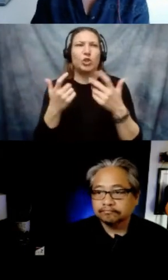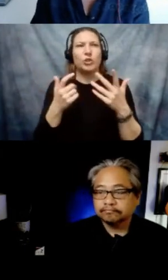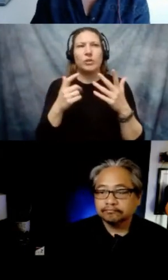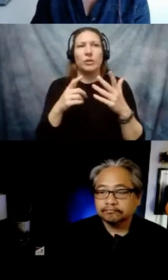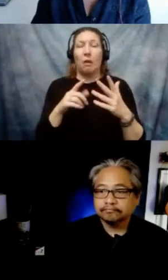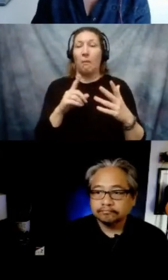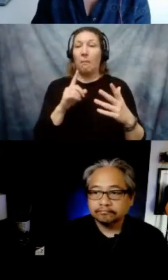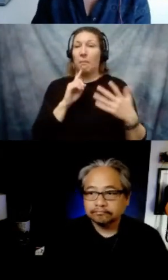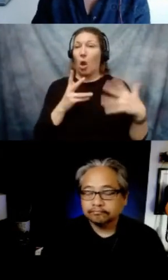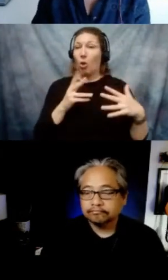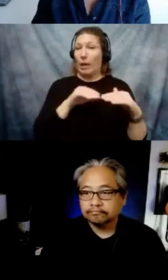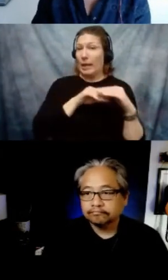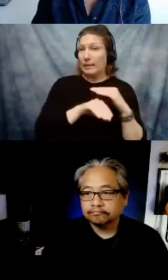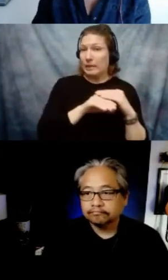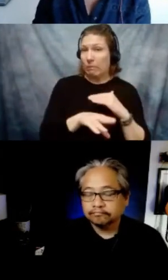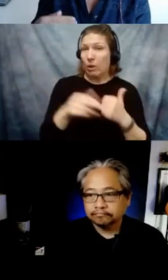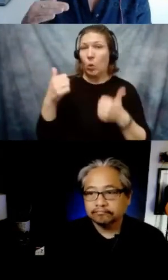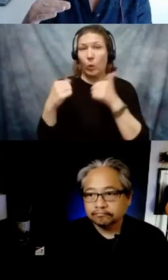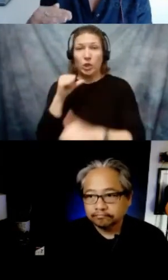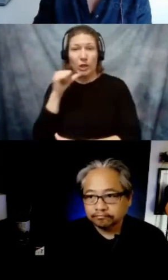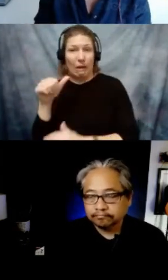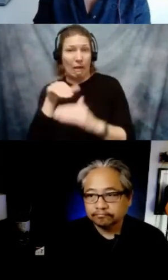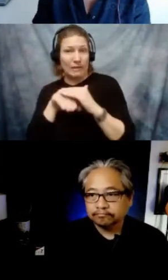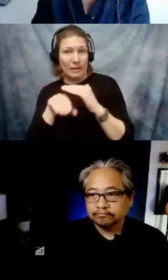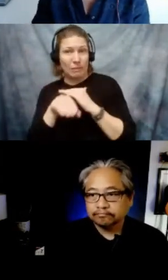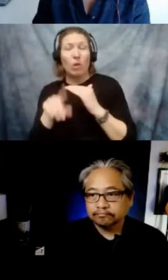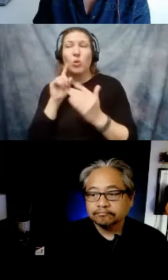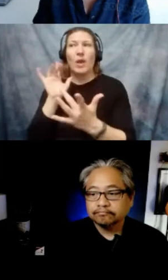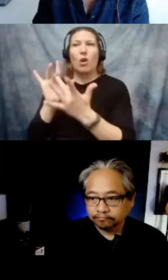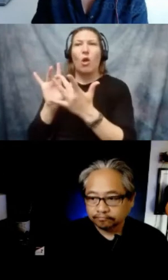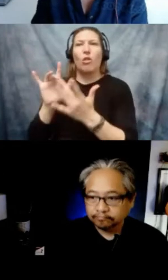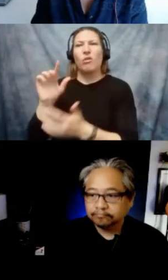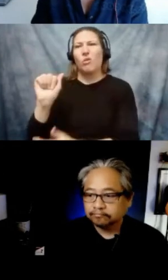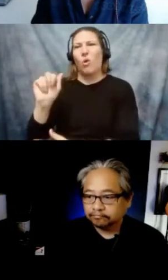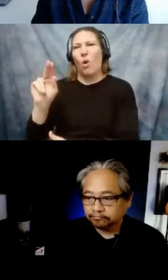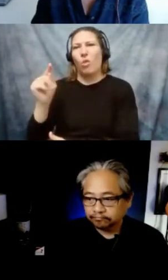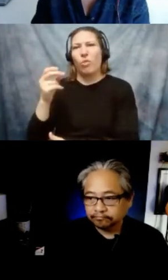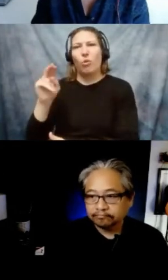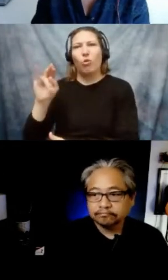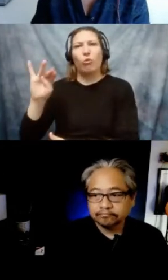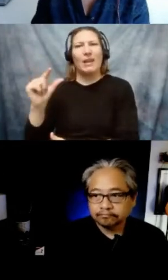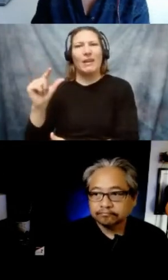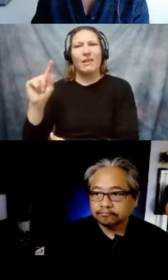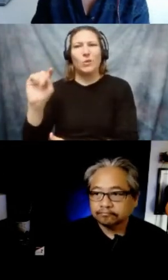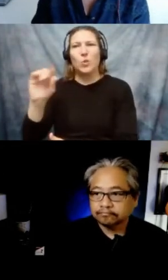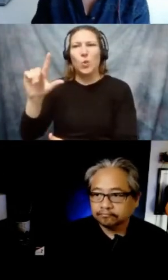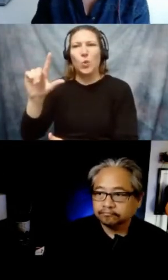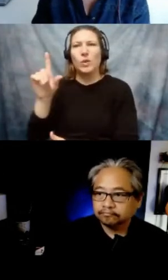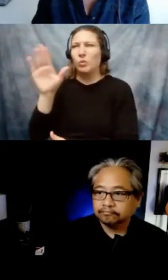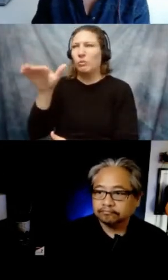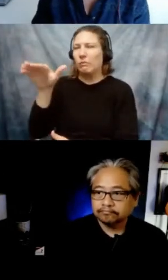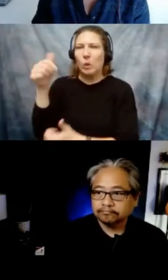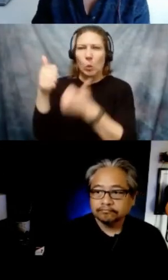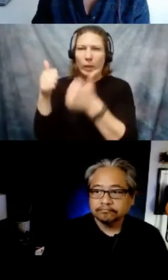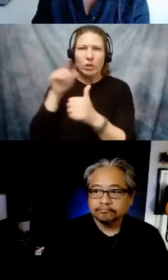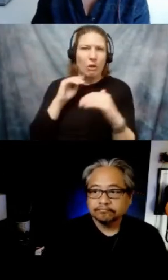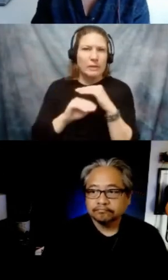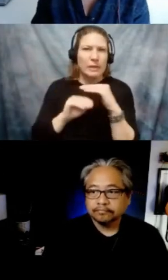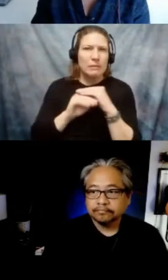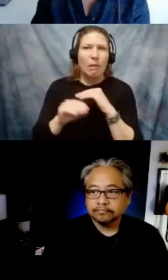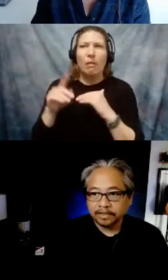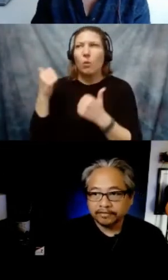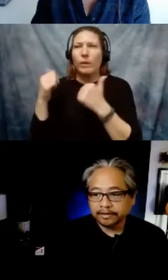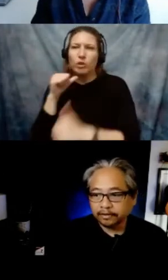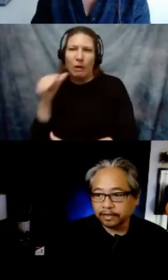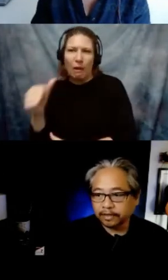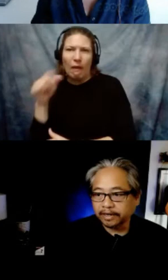that they could see which ones were immediately accessible to use. Love it. Okay, great. All right. Trish Kelly is asking, how do you feel